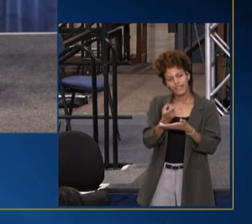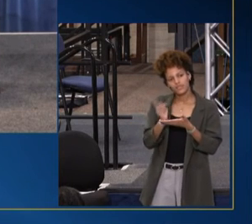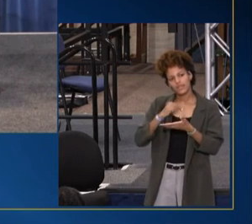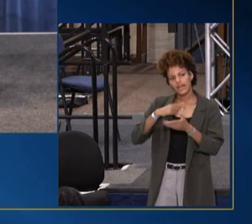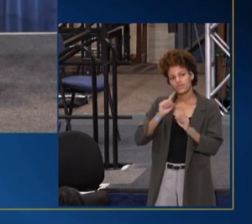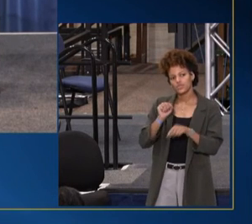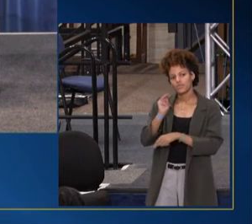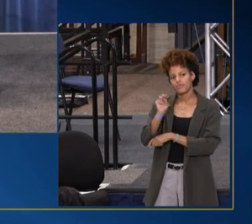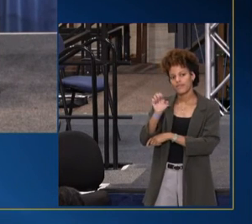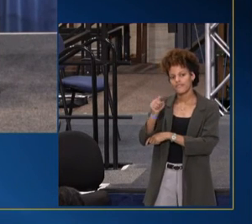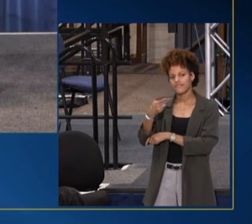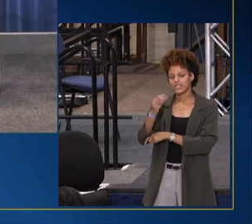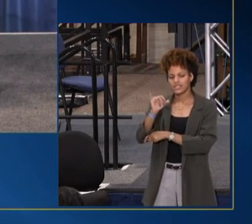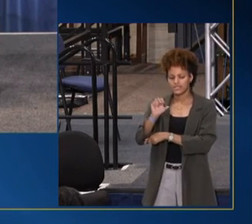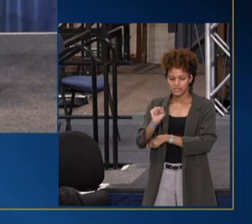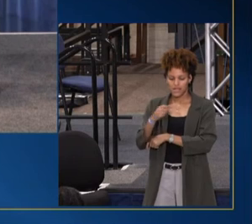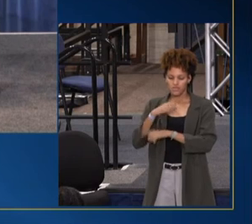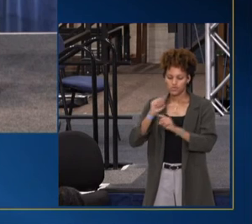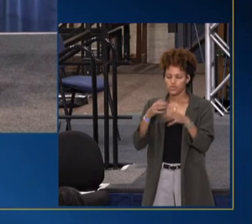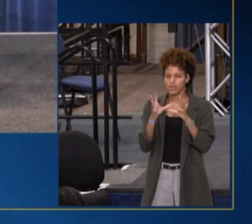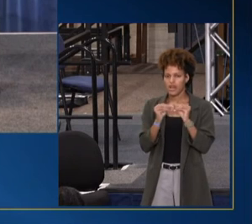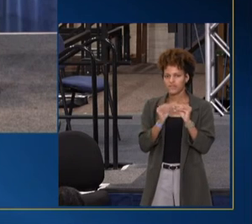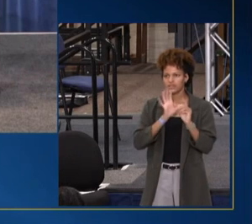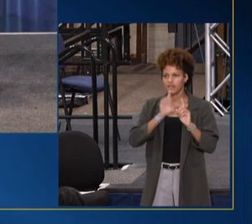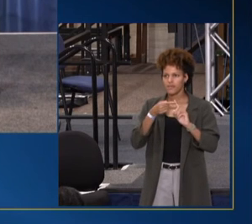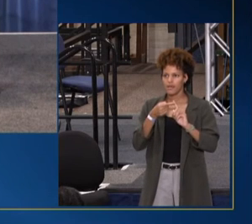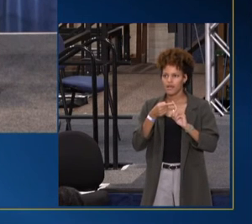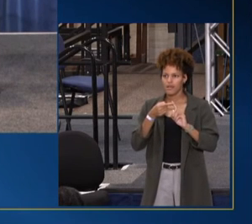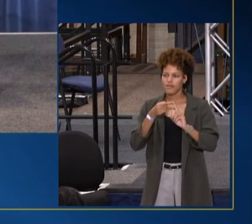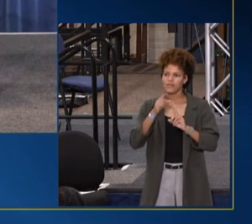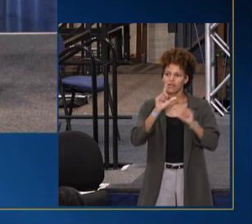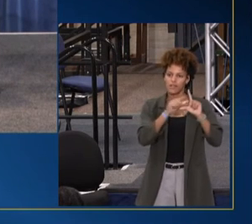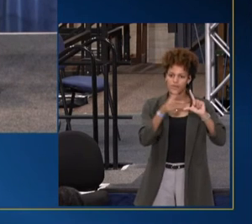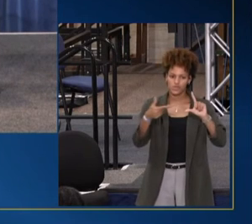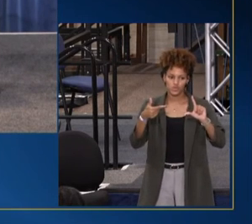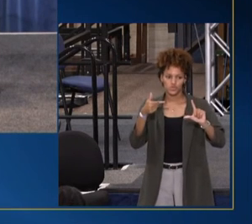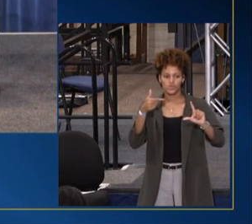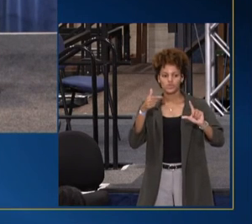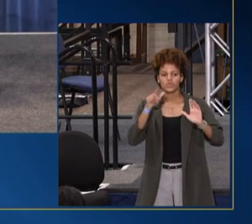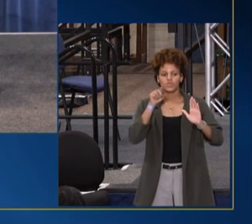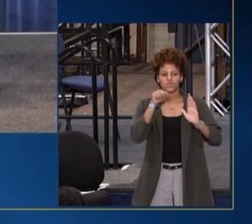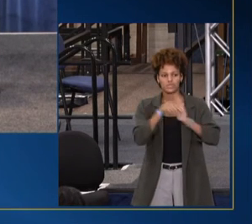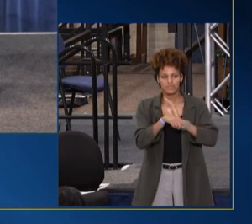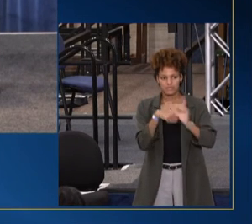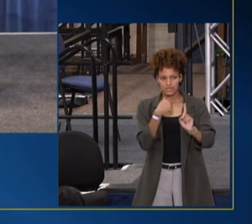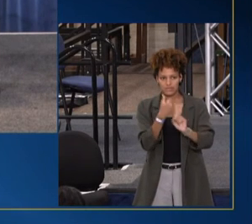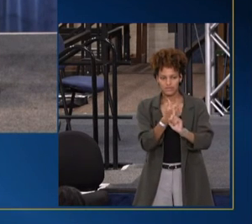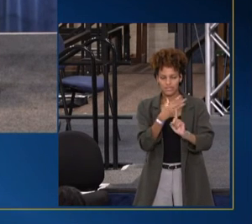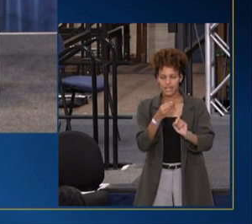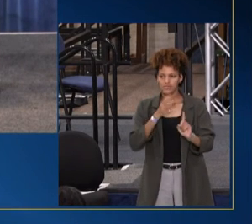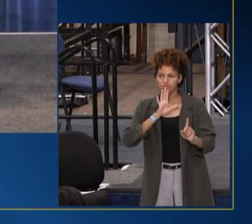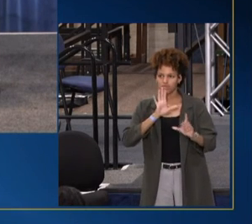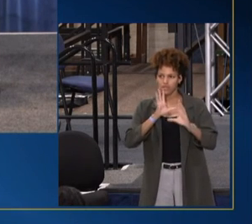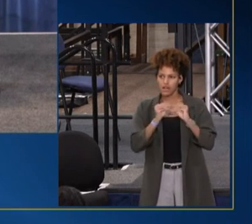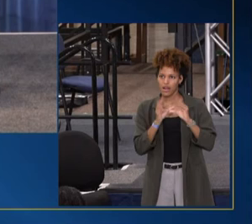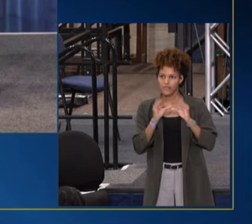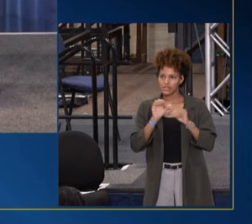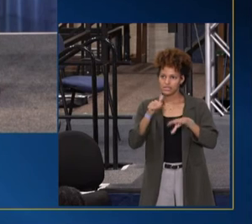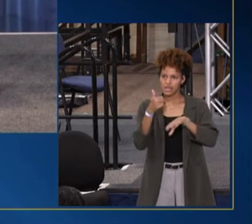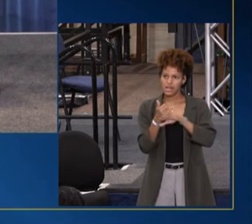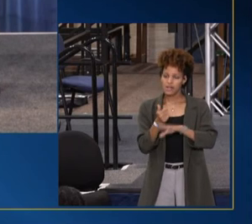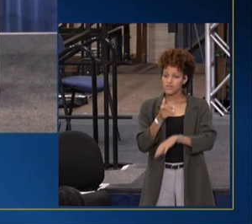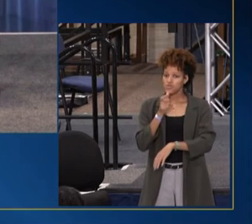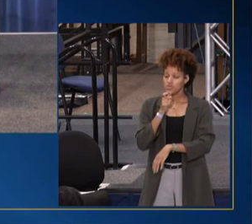a conference speaking about LGBTQ youth suicide. And it was a conference that was put on